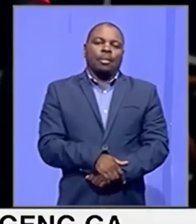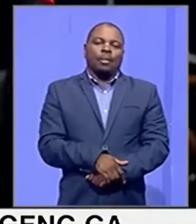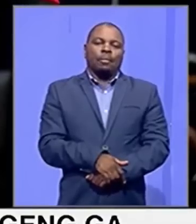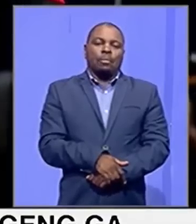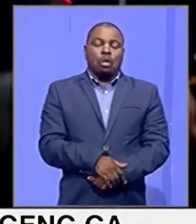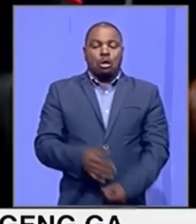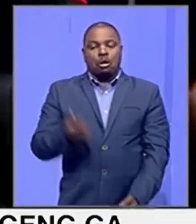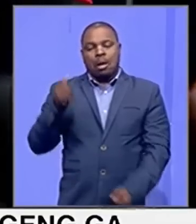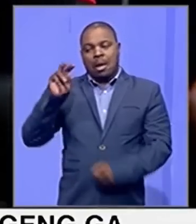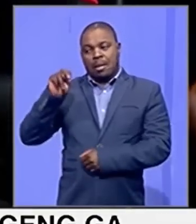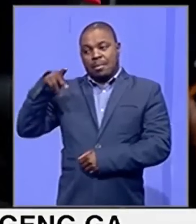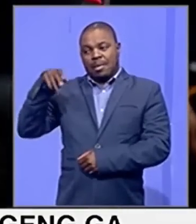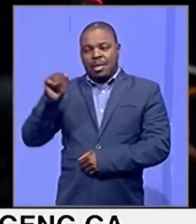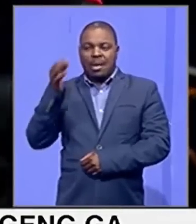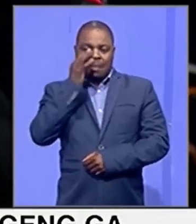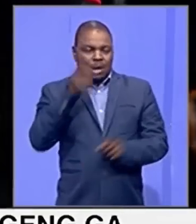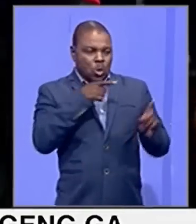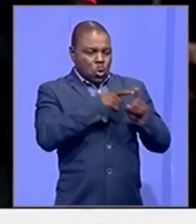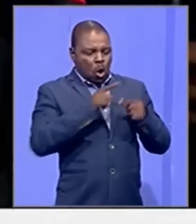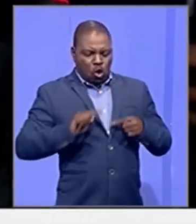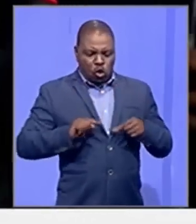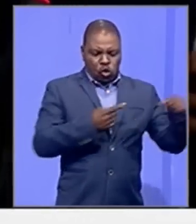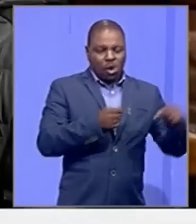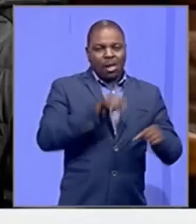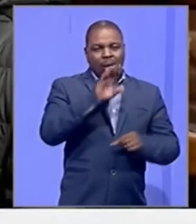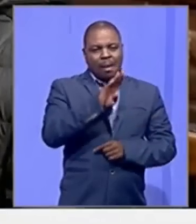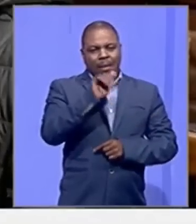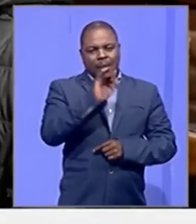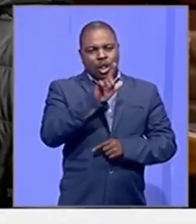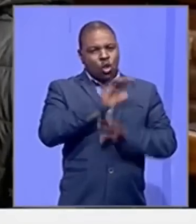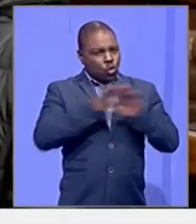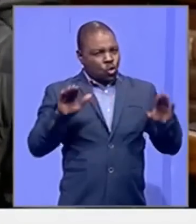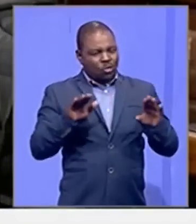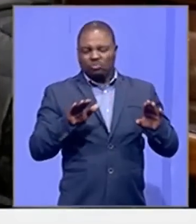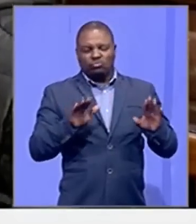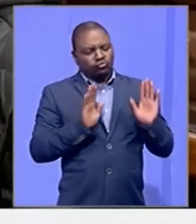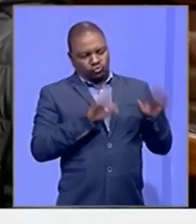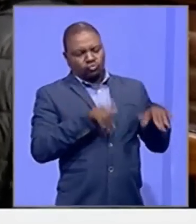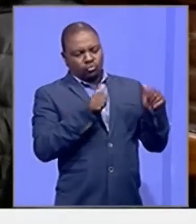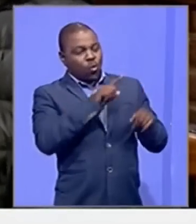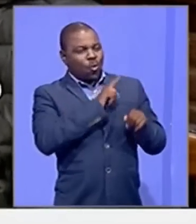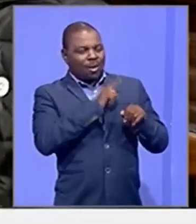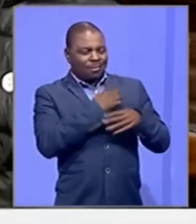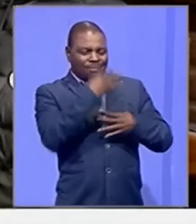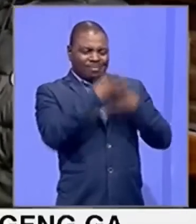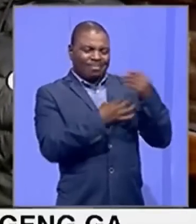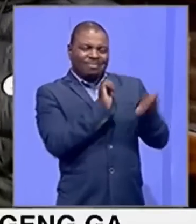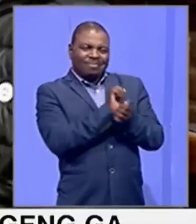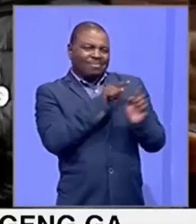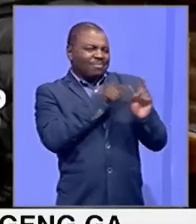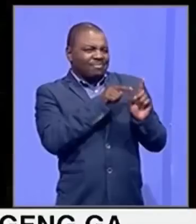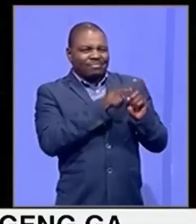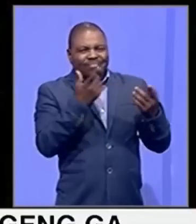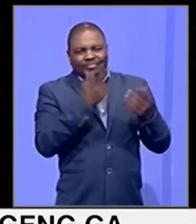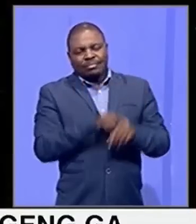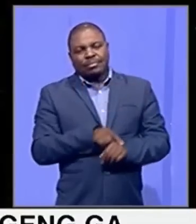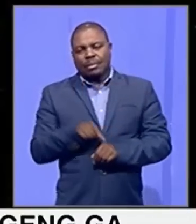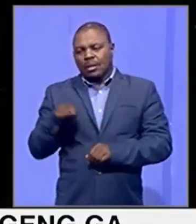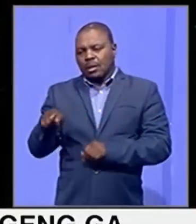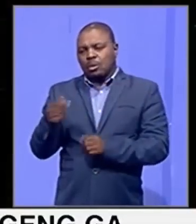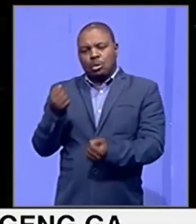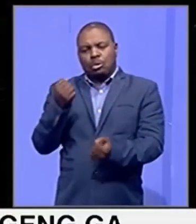Bosekisi jwa re ga bo a ganetsa kopo ya ga Miri ya peili ka gonne tlolo molao ya gagwe e wela mo tlase ga karolo ya ntlha ya molao wa tsamaiso